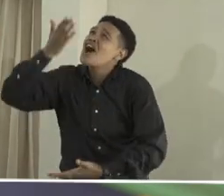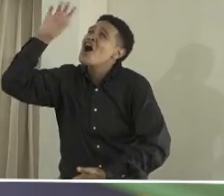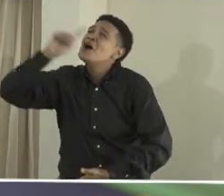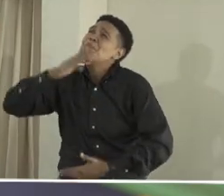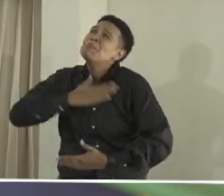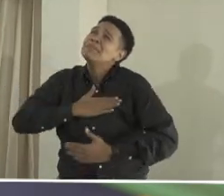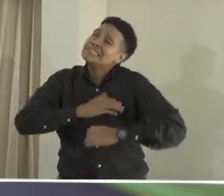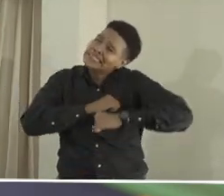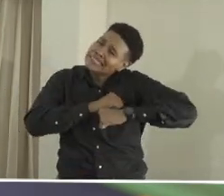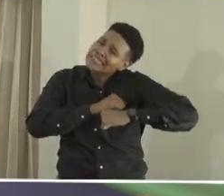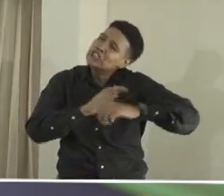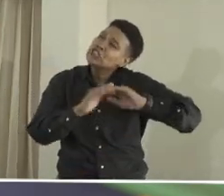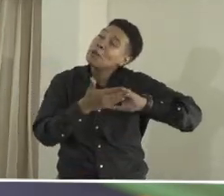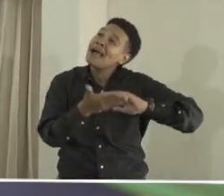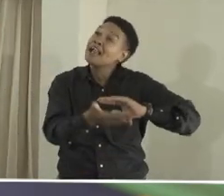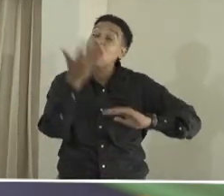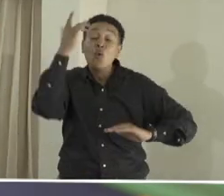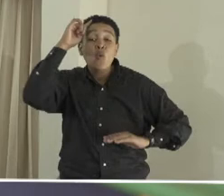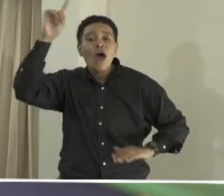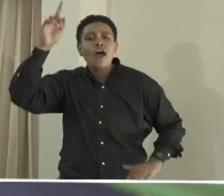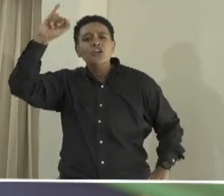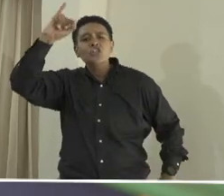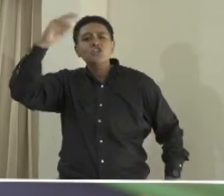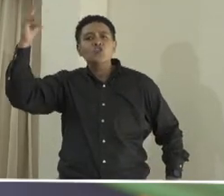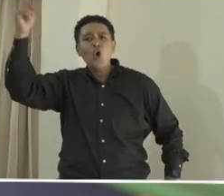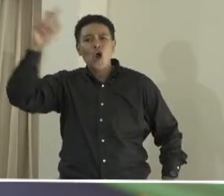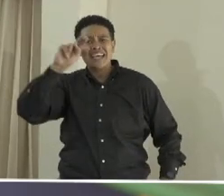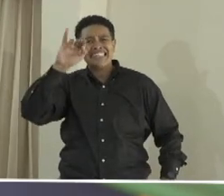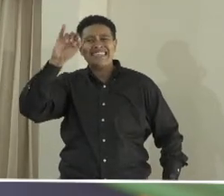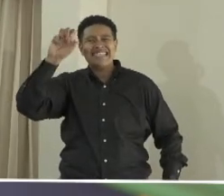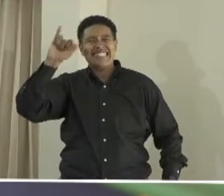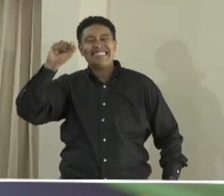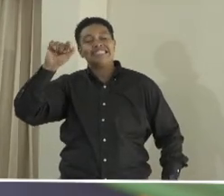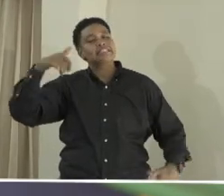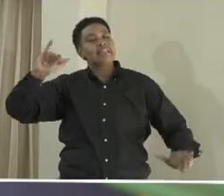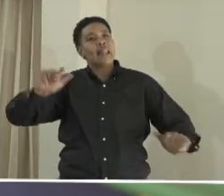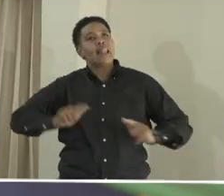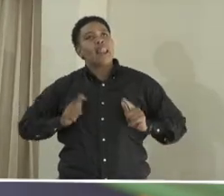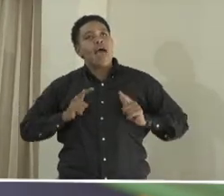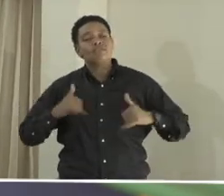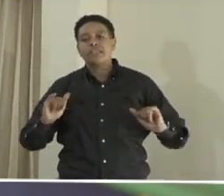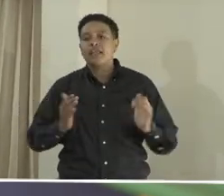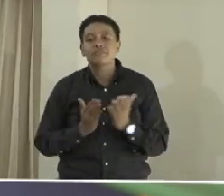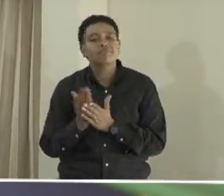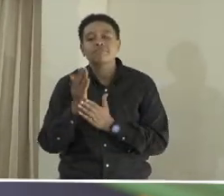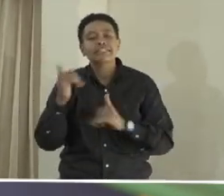defend Jamaica, because Jehovah Nissi is still alive and well.